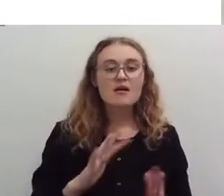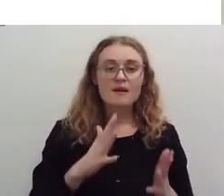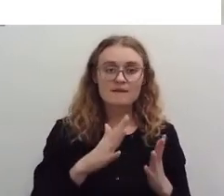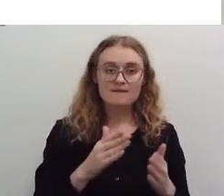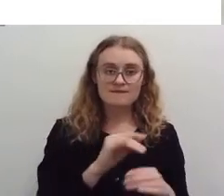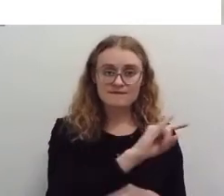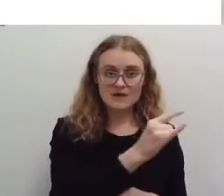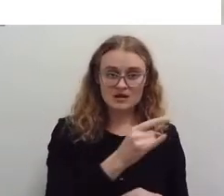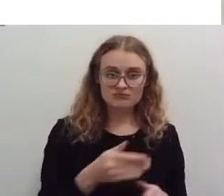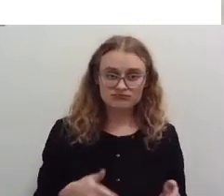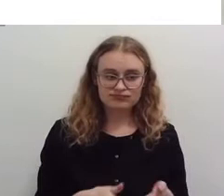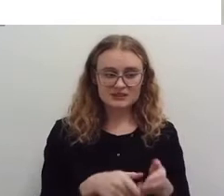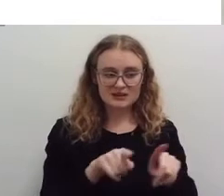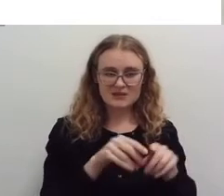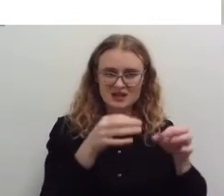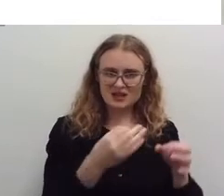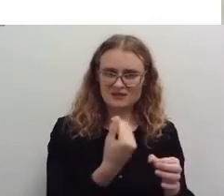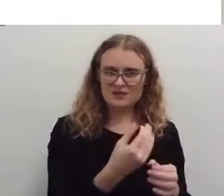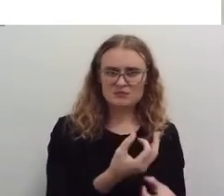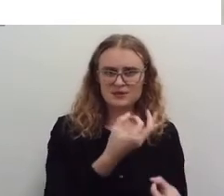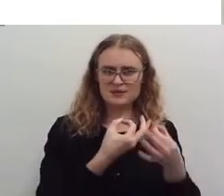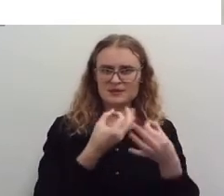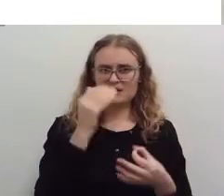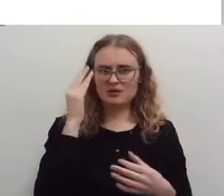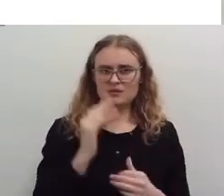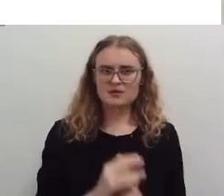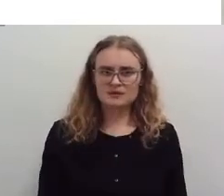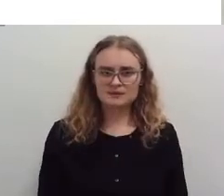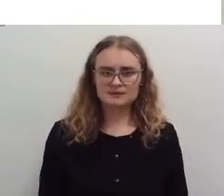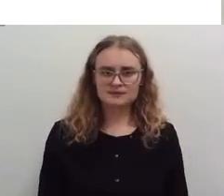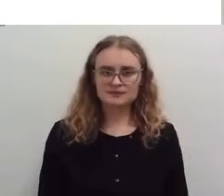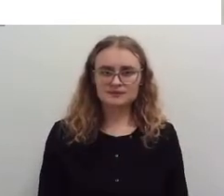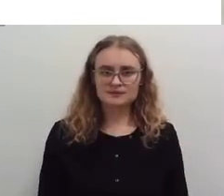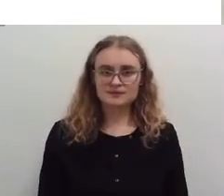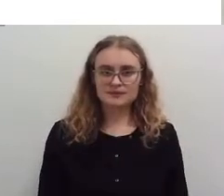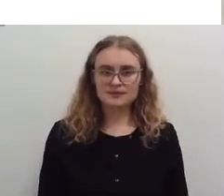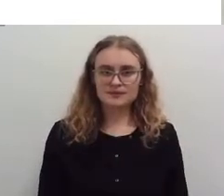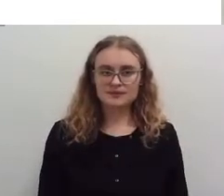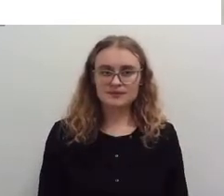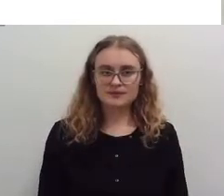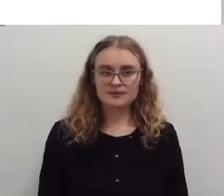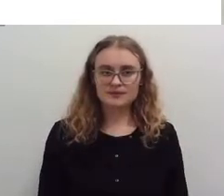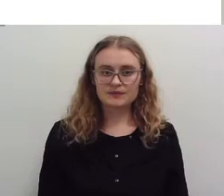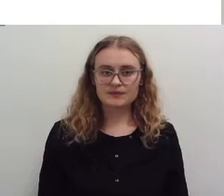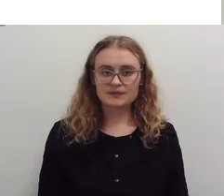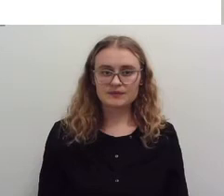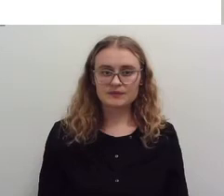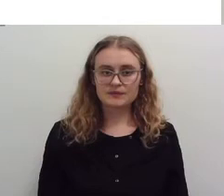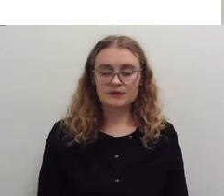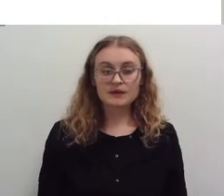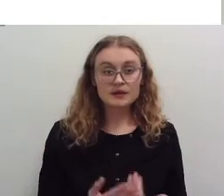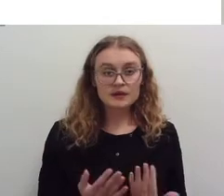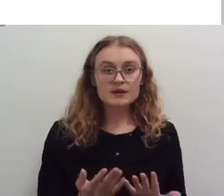opportunity of presenting their work and their organizations. And after that, we will follow with the panel